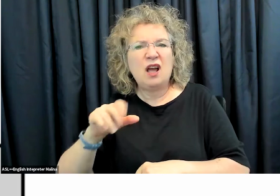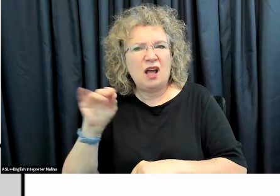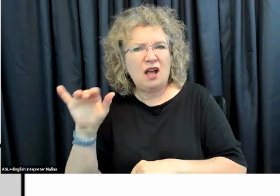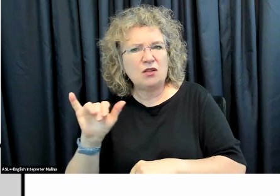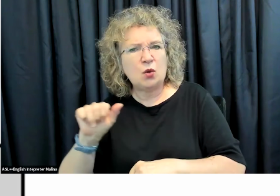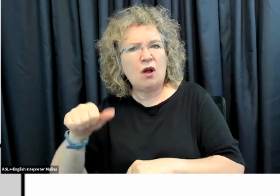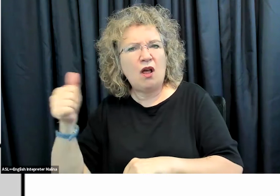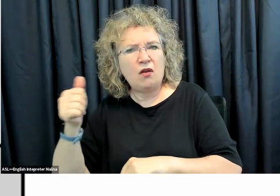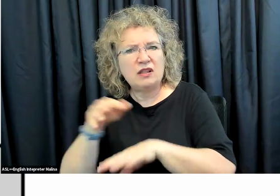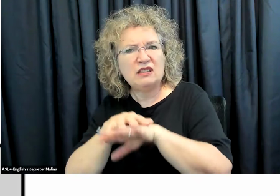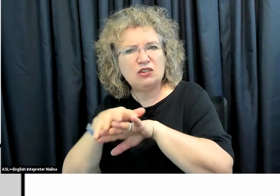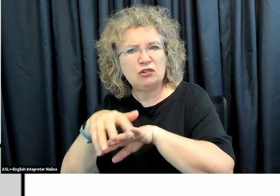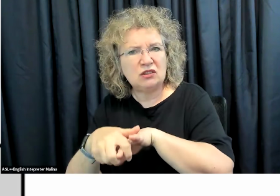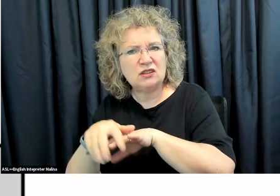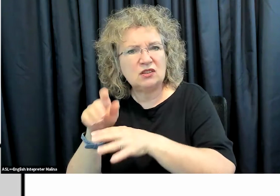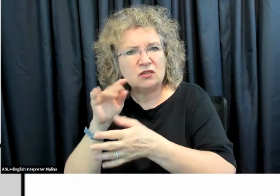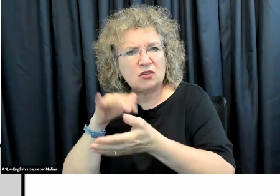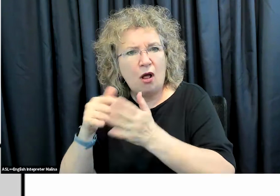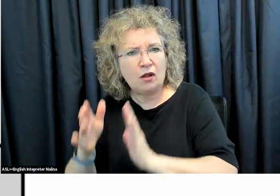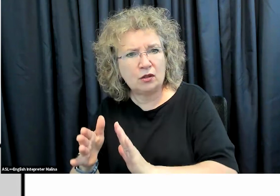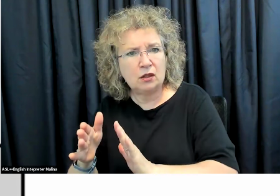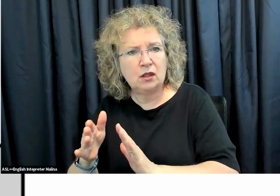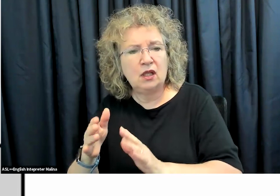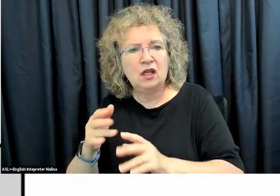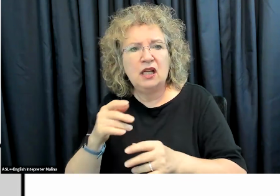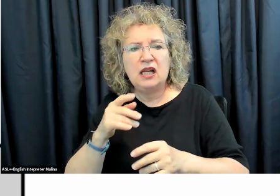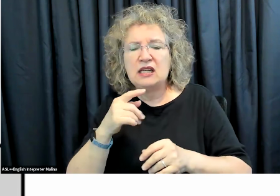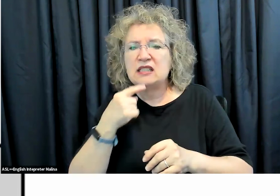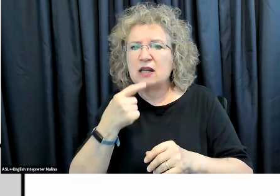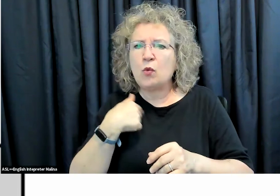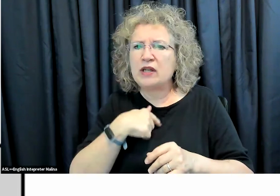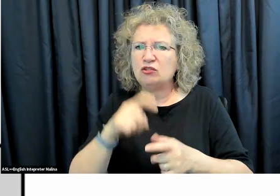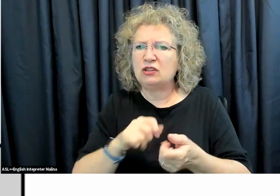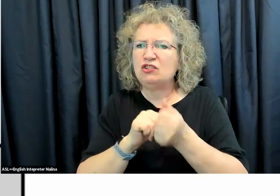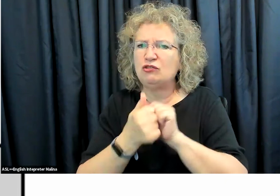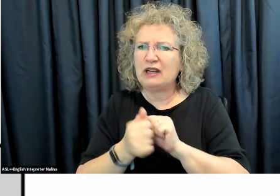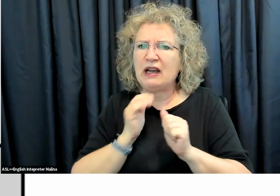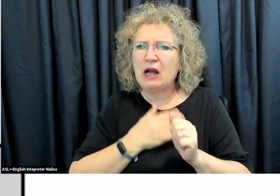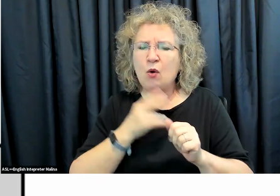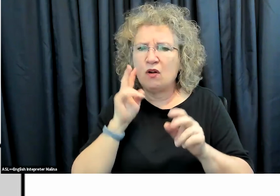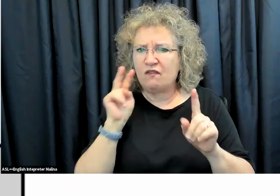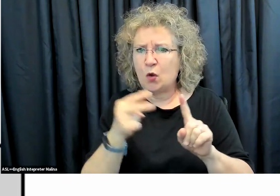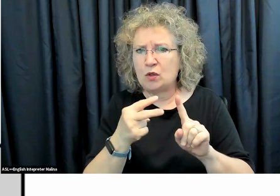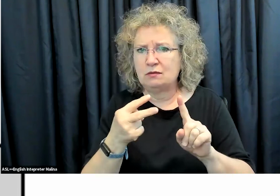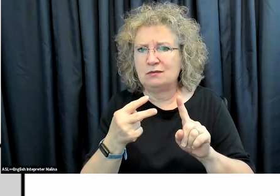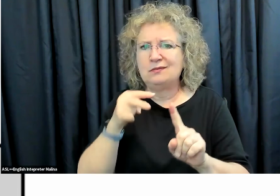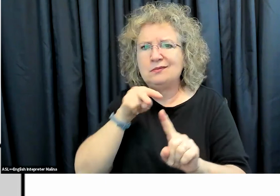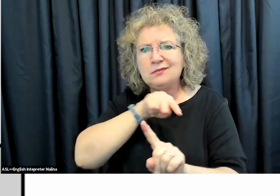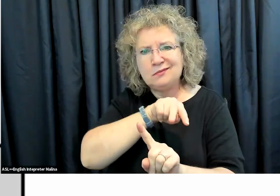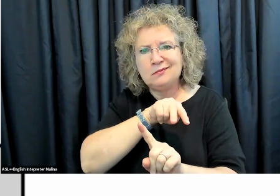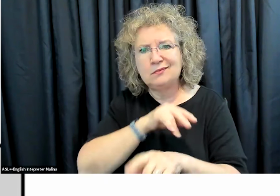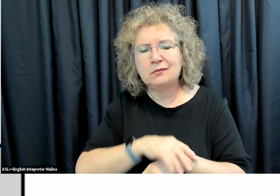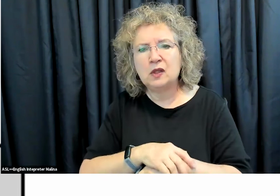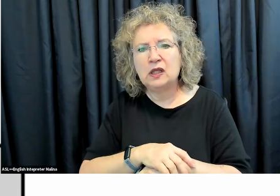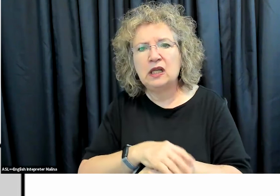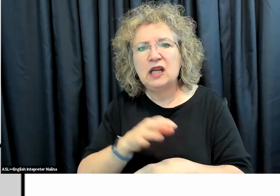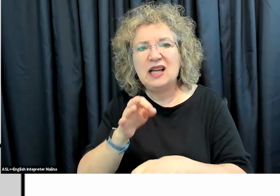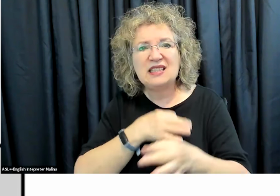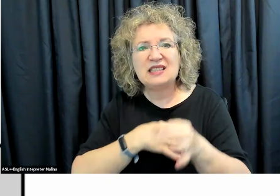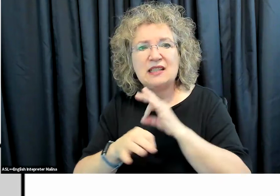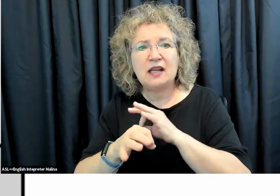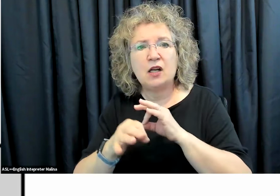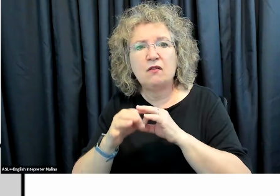approach preparedness with this framework. So instead of individual responsibilities, what if we lean into community cohesion,